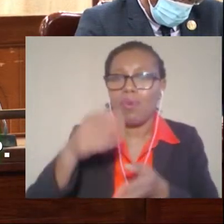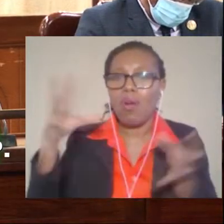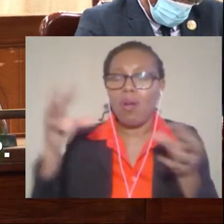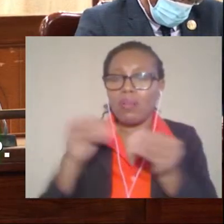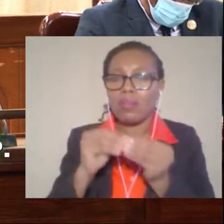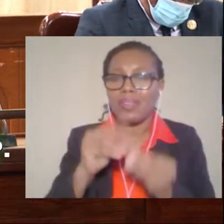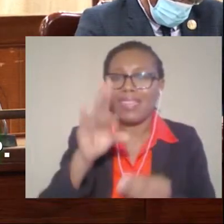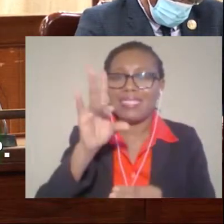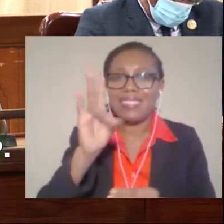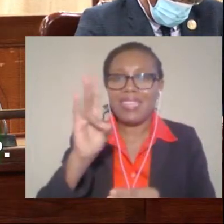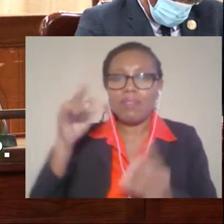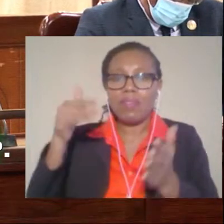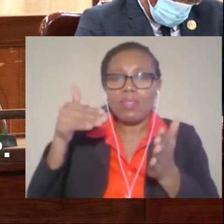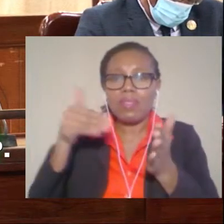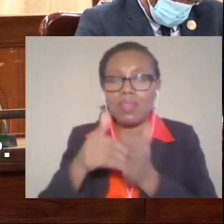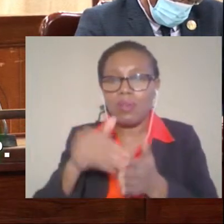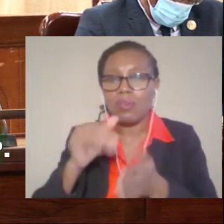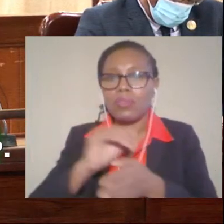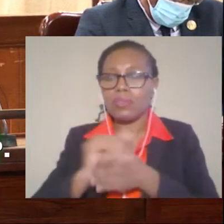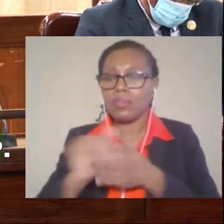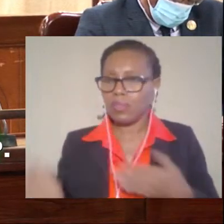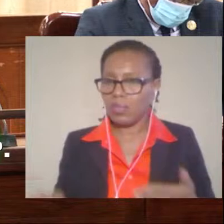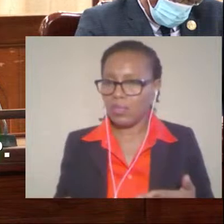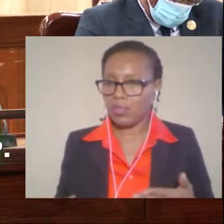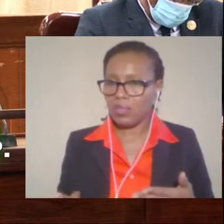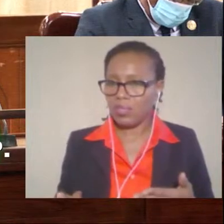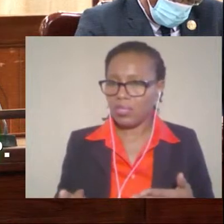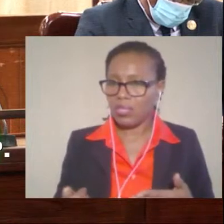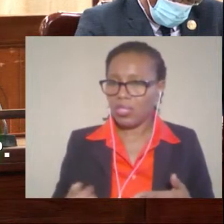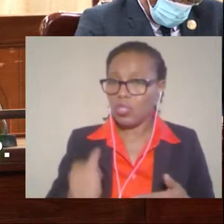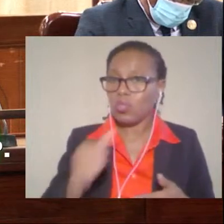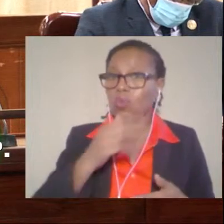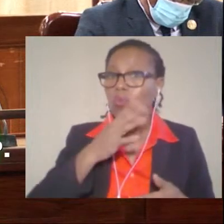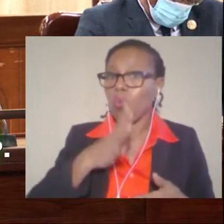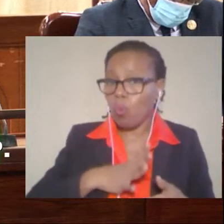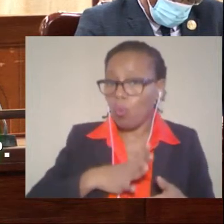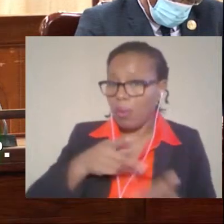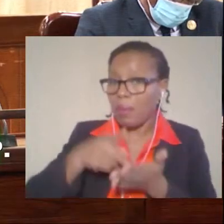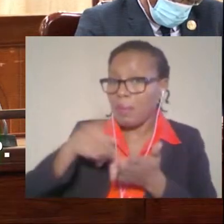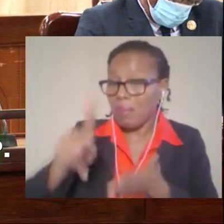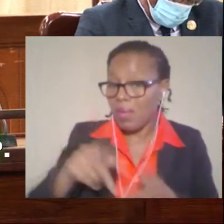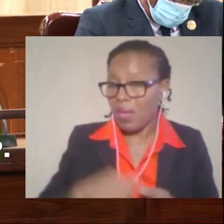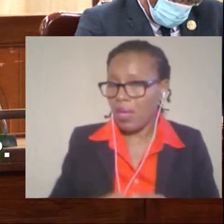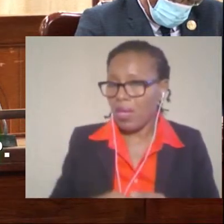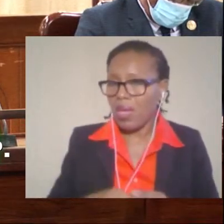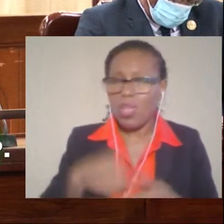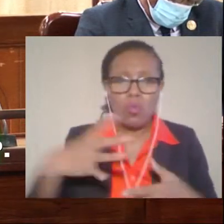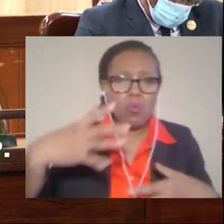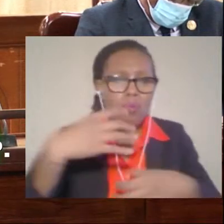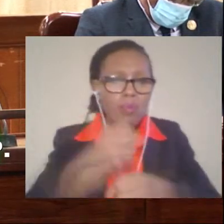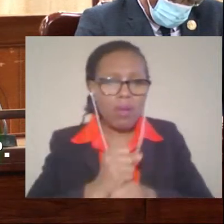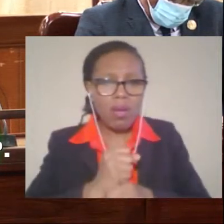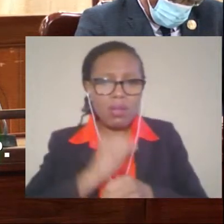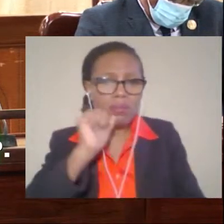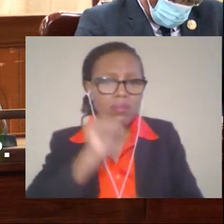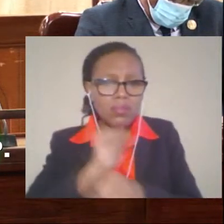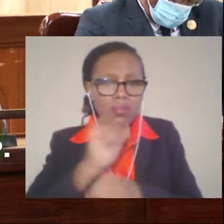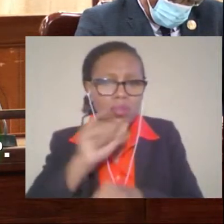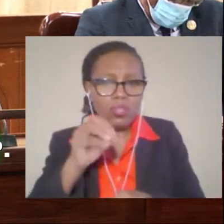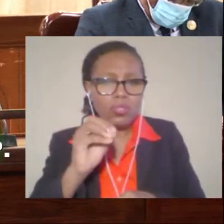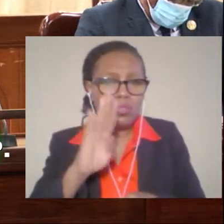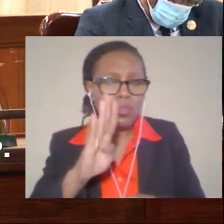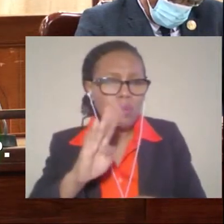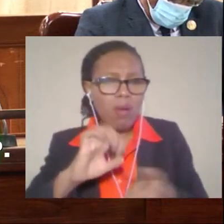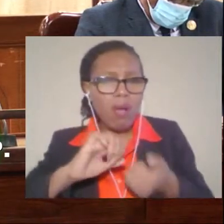justified? Should she be paid? How she got the job in the first place? Who is